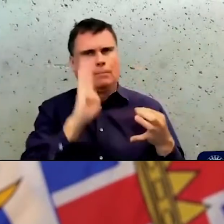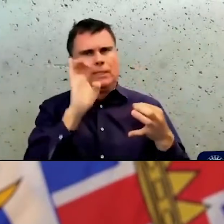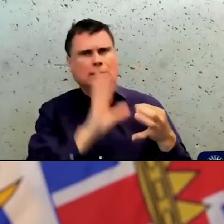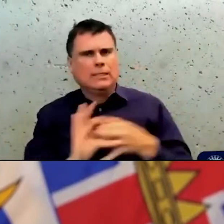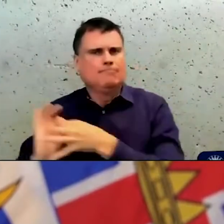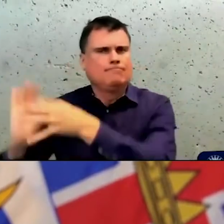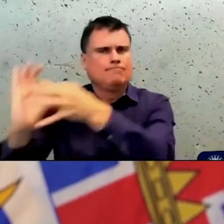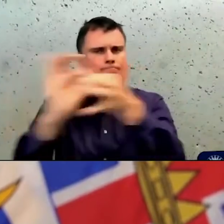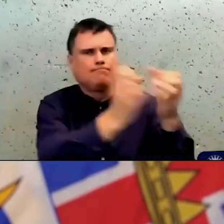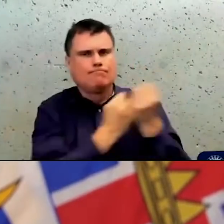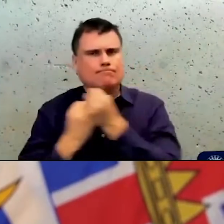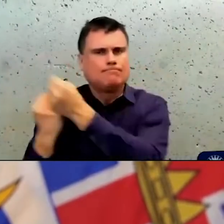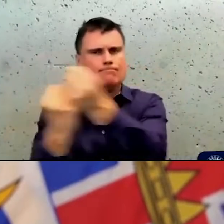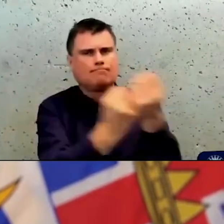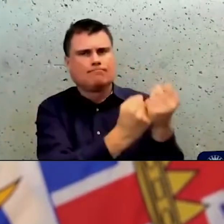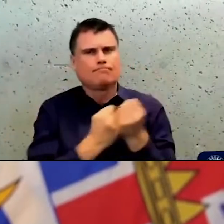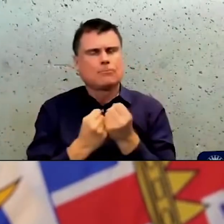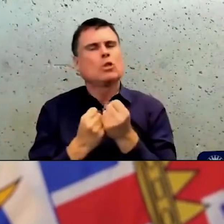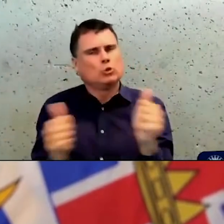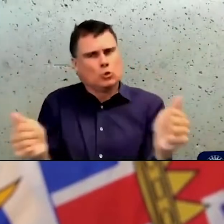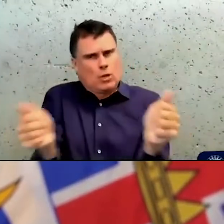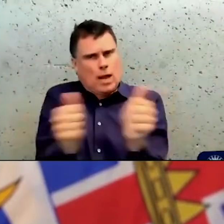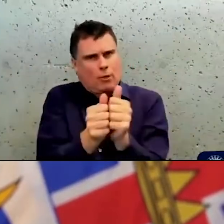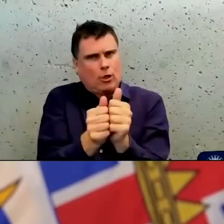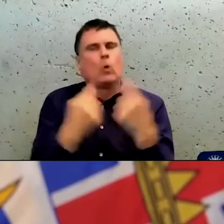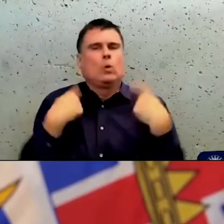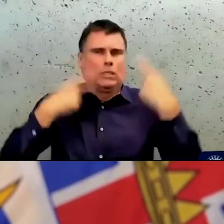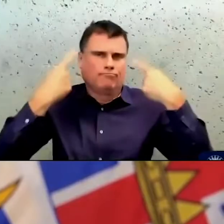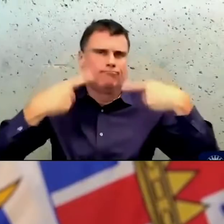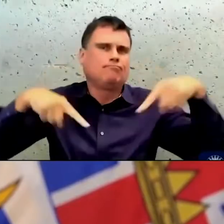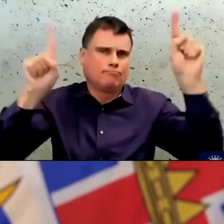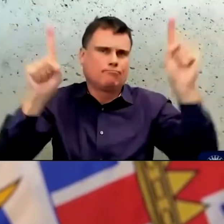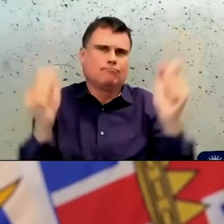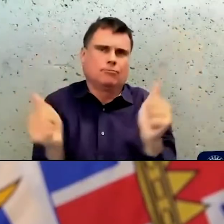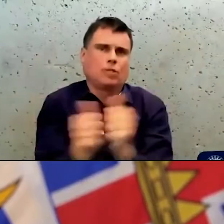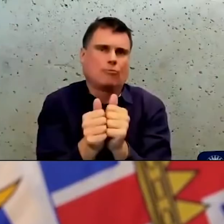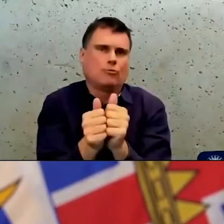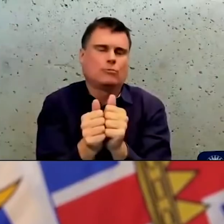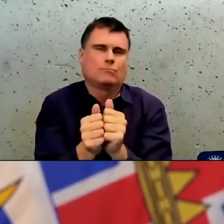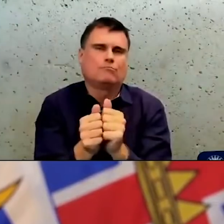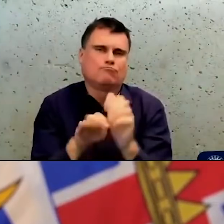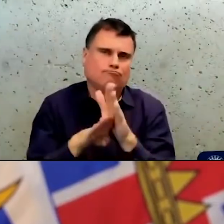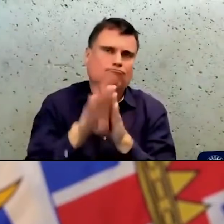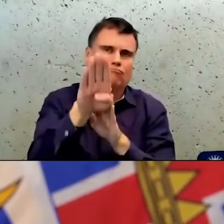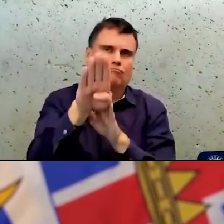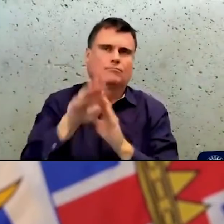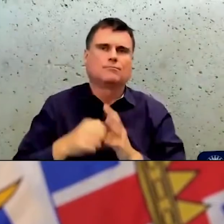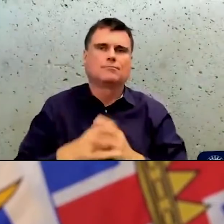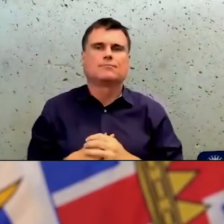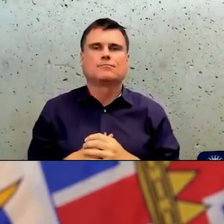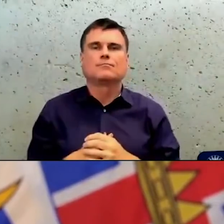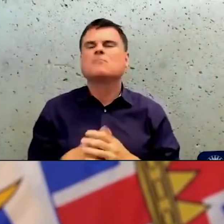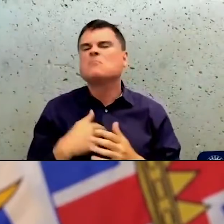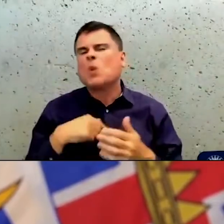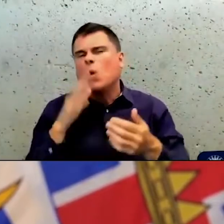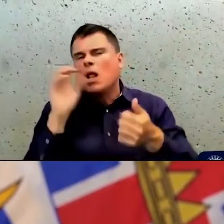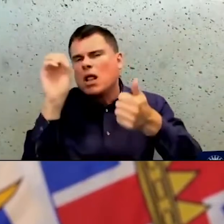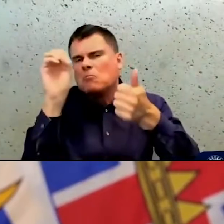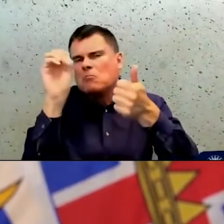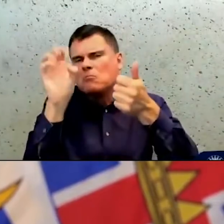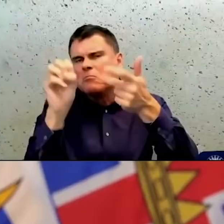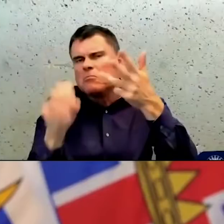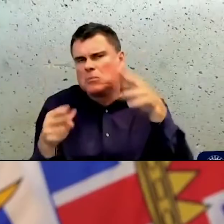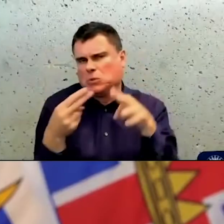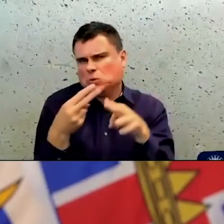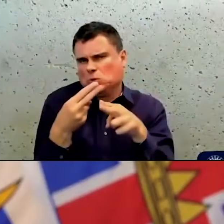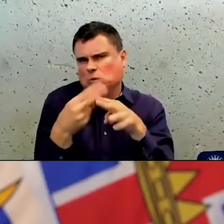back. Before we get into the vaccine details, I want to share a few other updates. Today, the